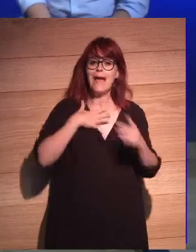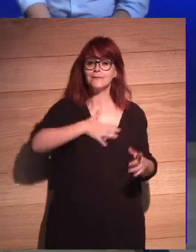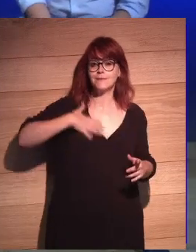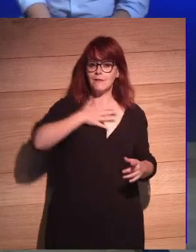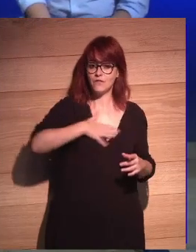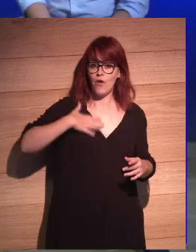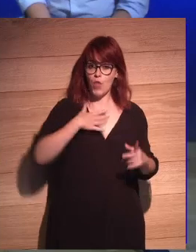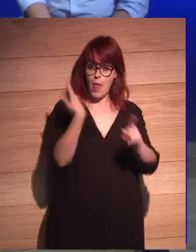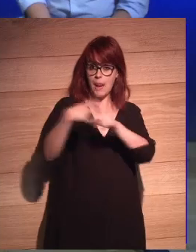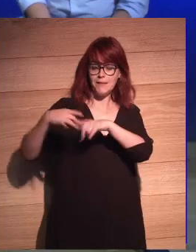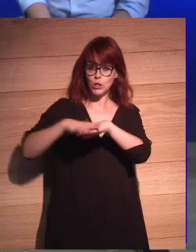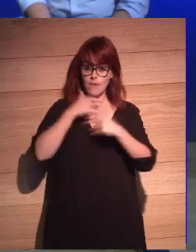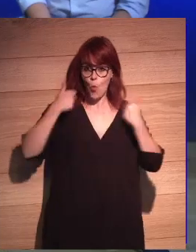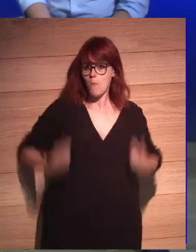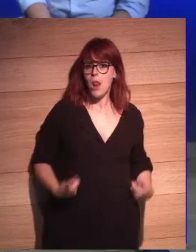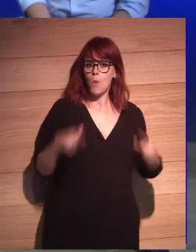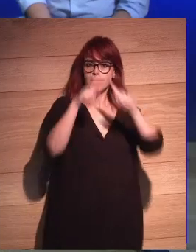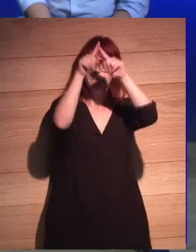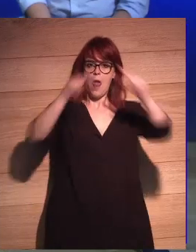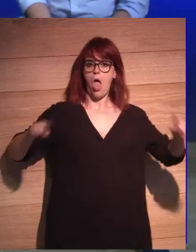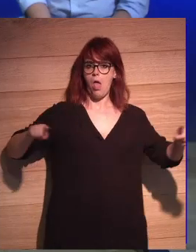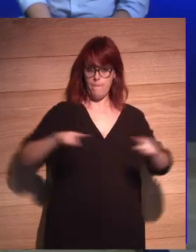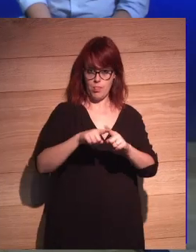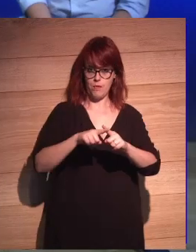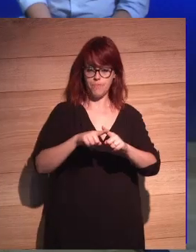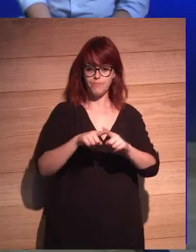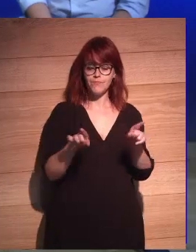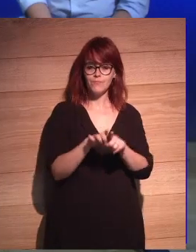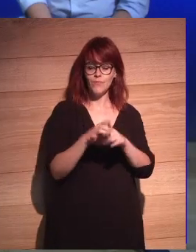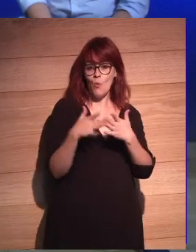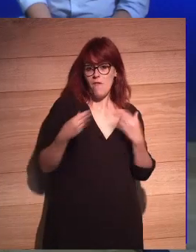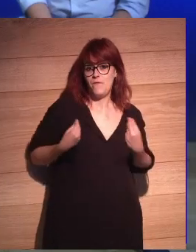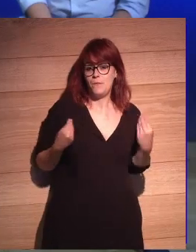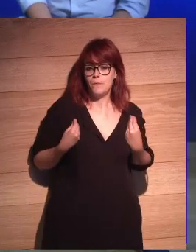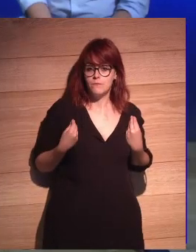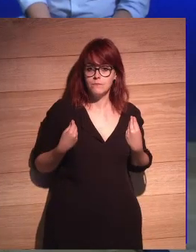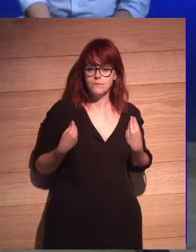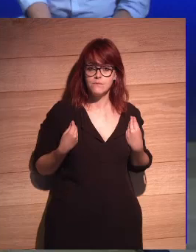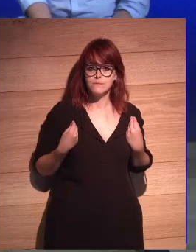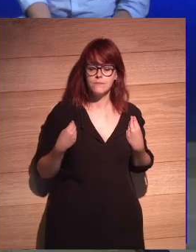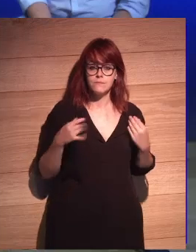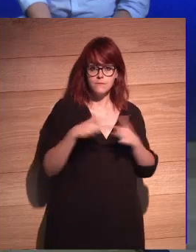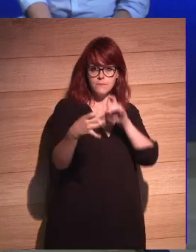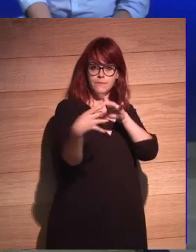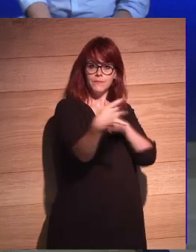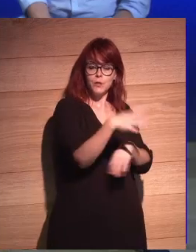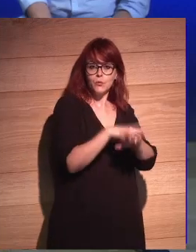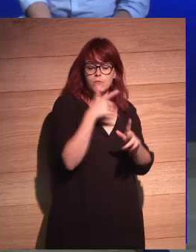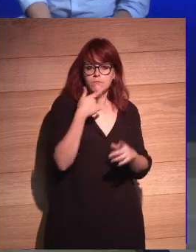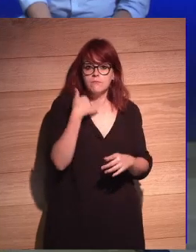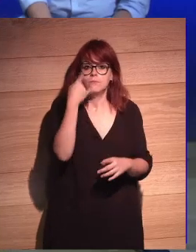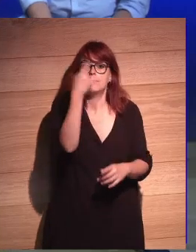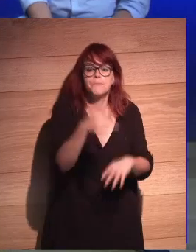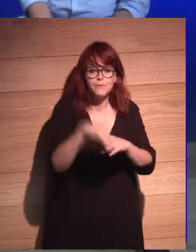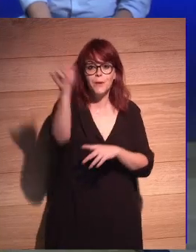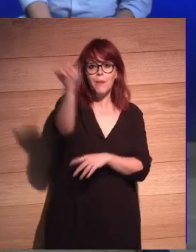So there's a satisfaction pyramid of the human being elements. This is what traps you in life